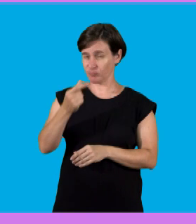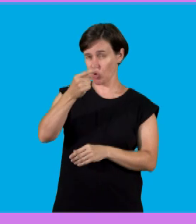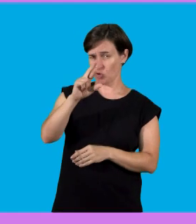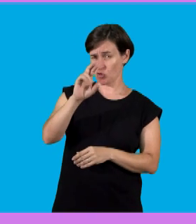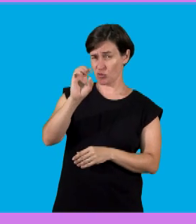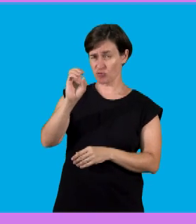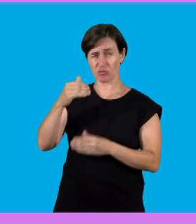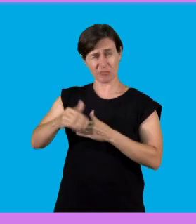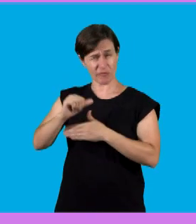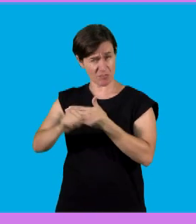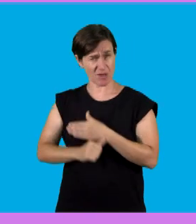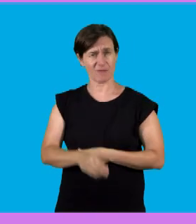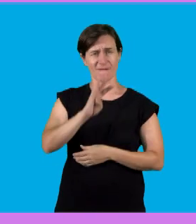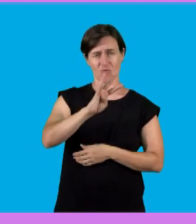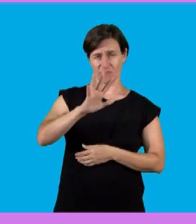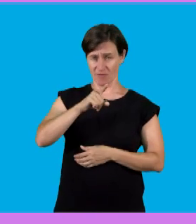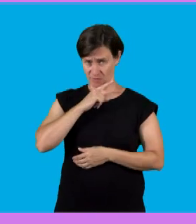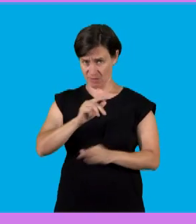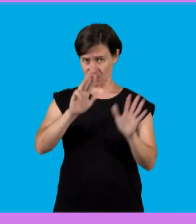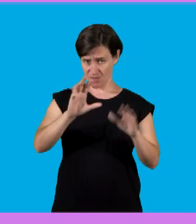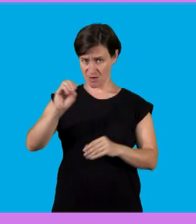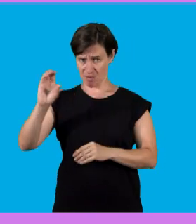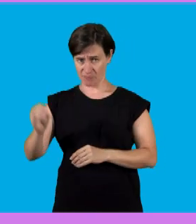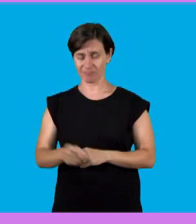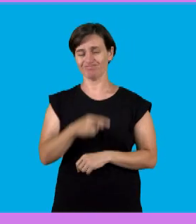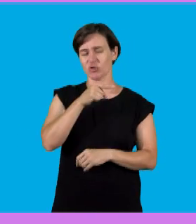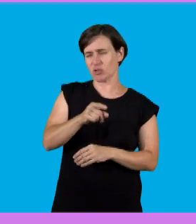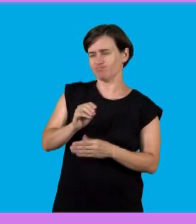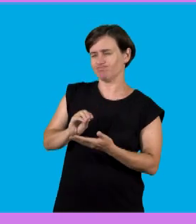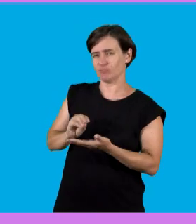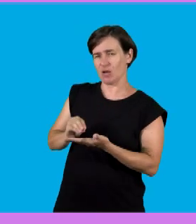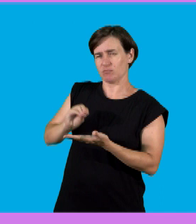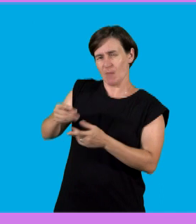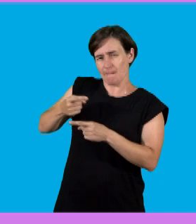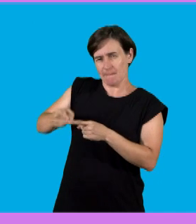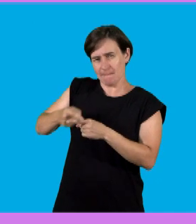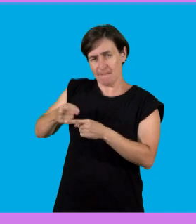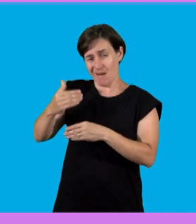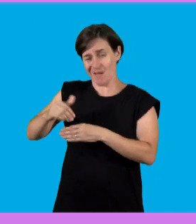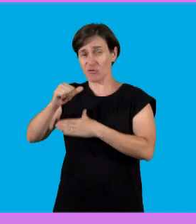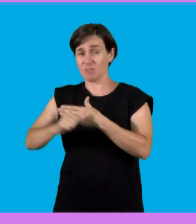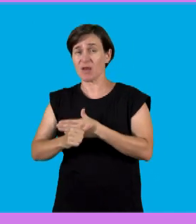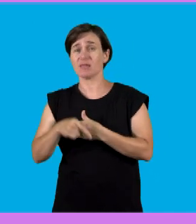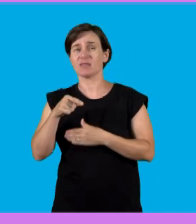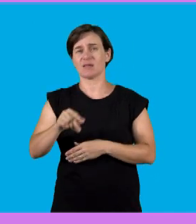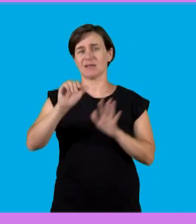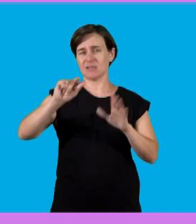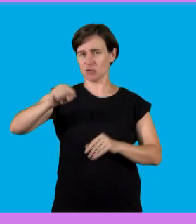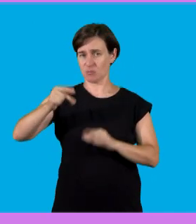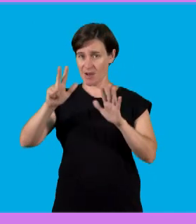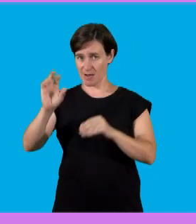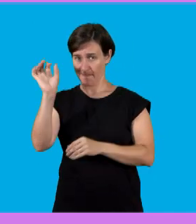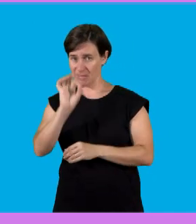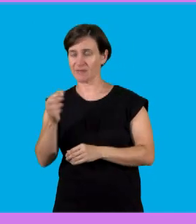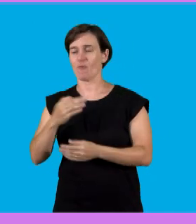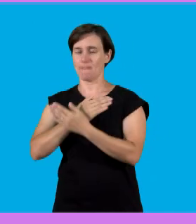of 45,900 Rand. Then also she contributes 6.8% to a pension fund. Then there's our